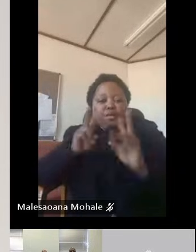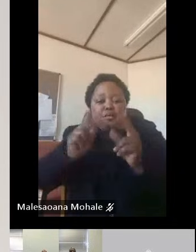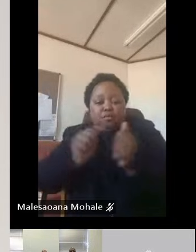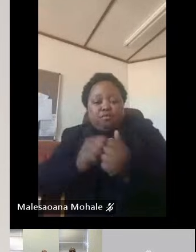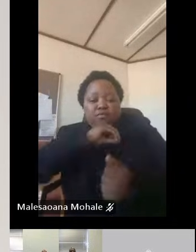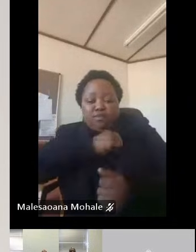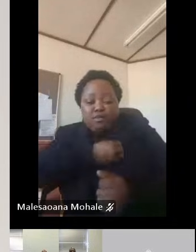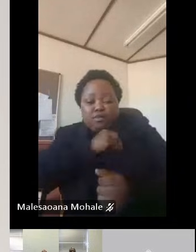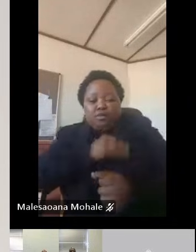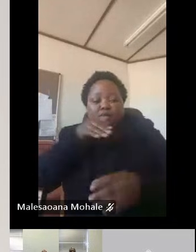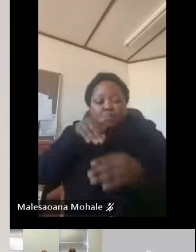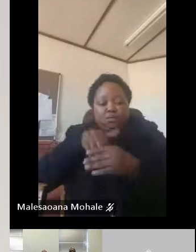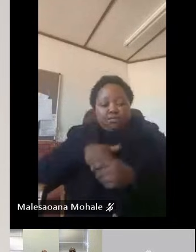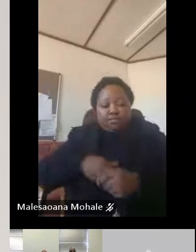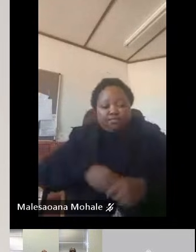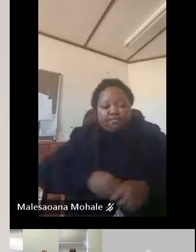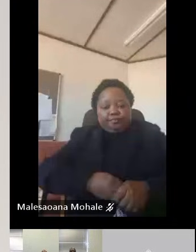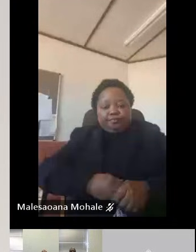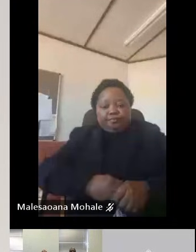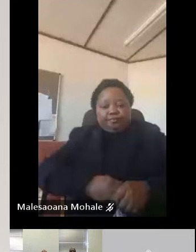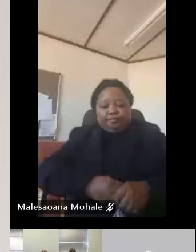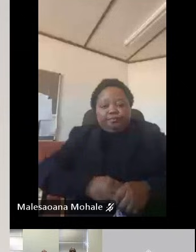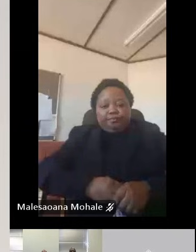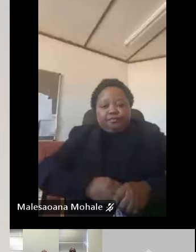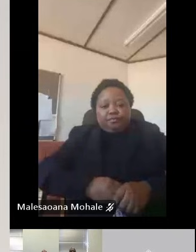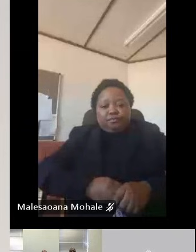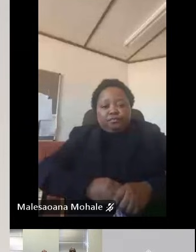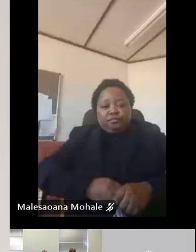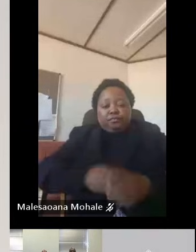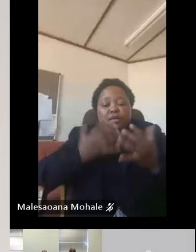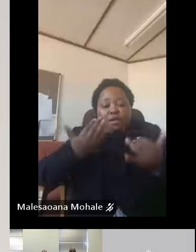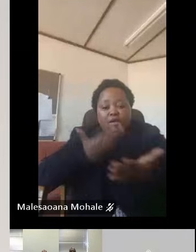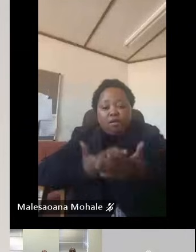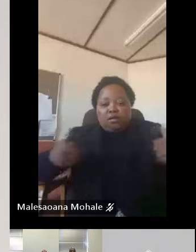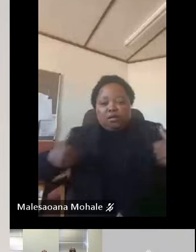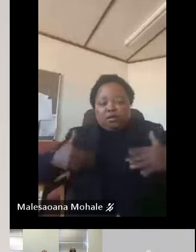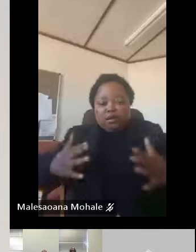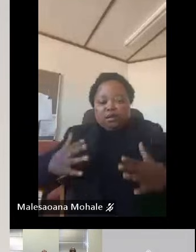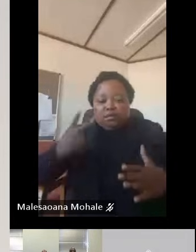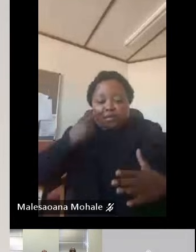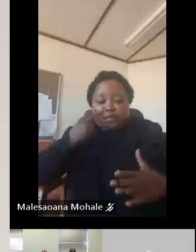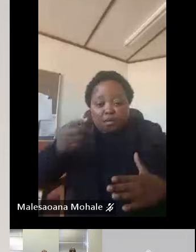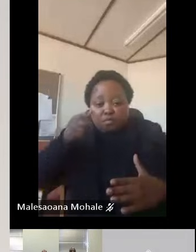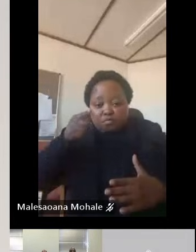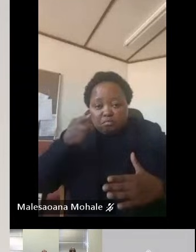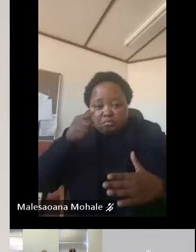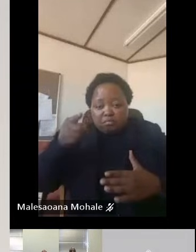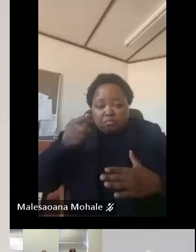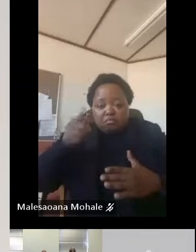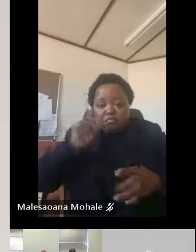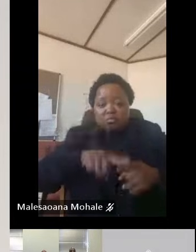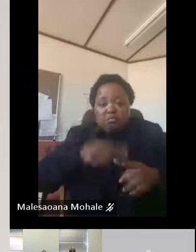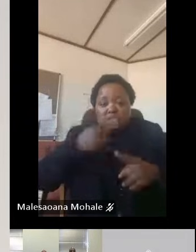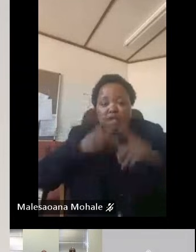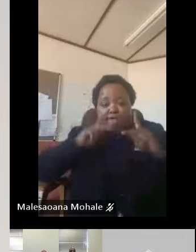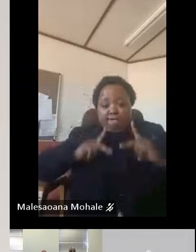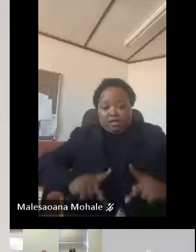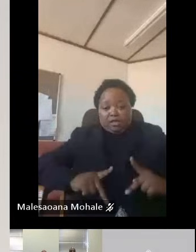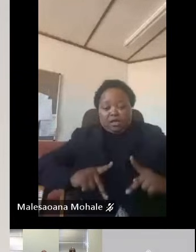disabilities. I would like us to start first, as we can see on the screen, issues of physical